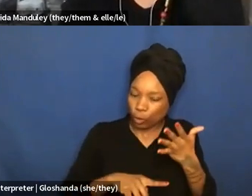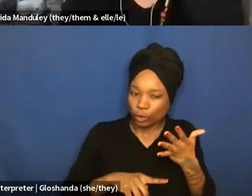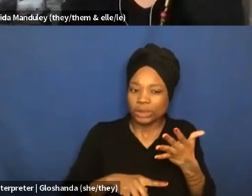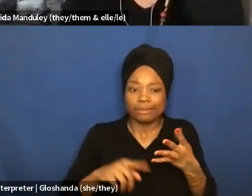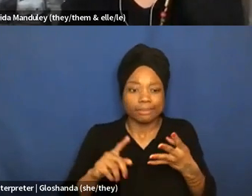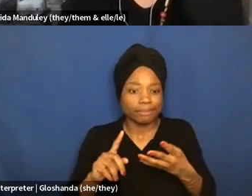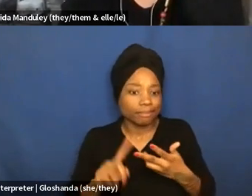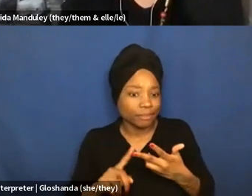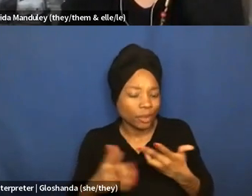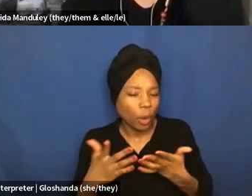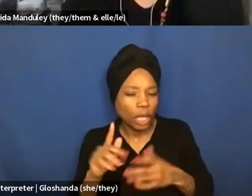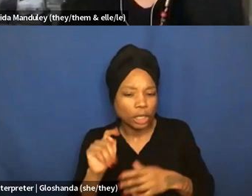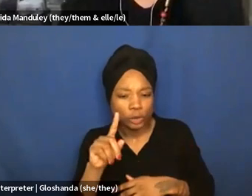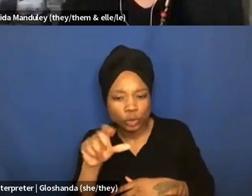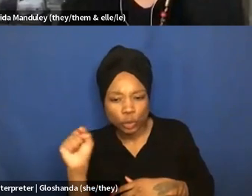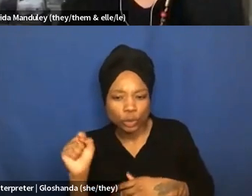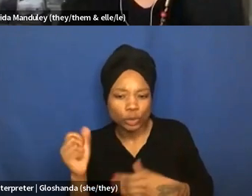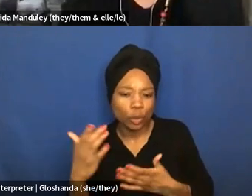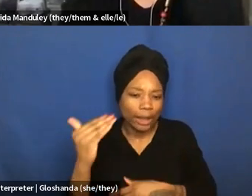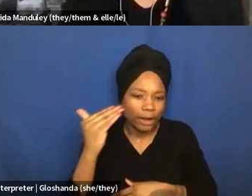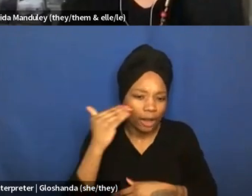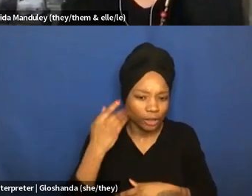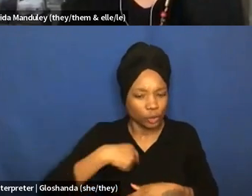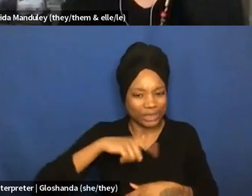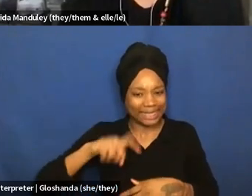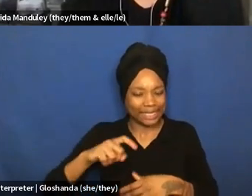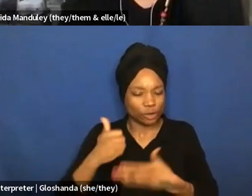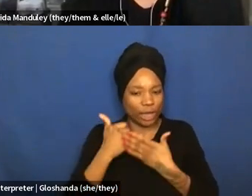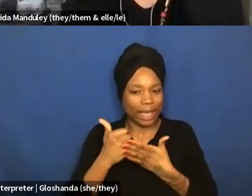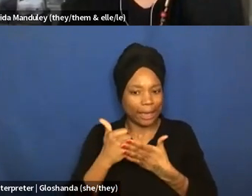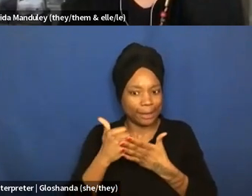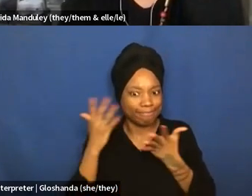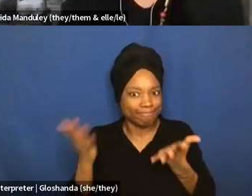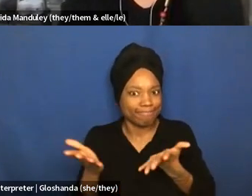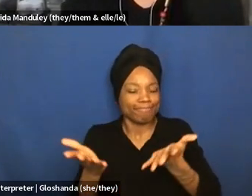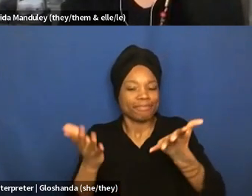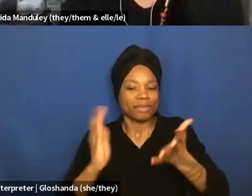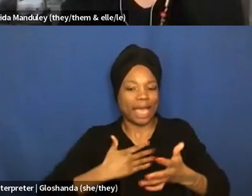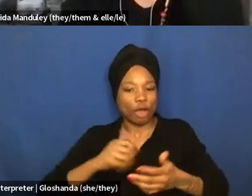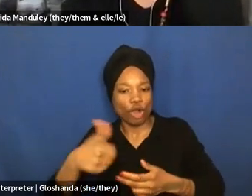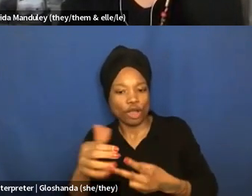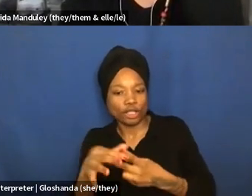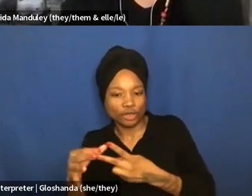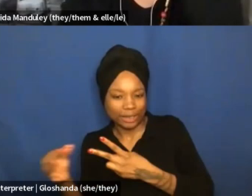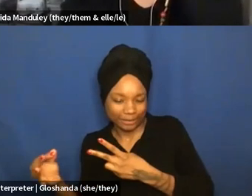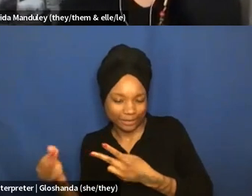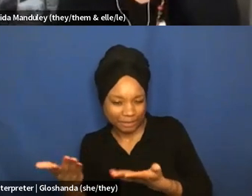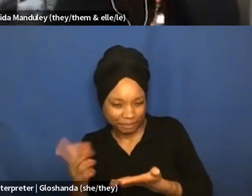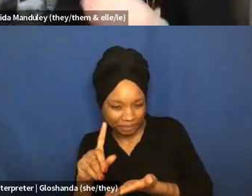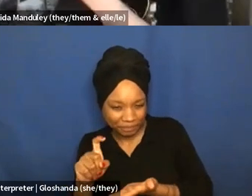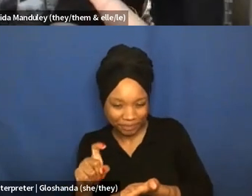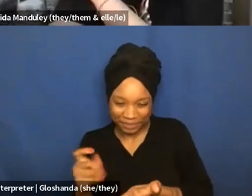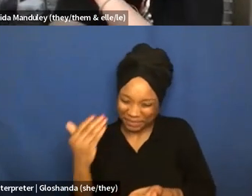so, you know, interest of time and knowing that we would all love so, so much more from you all, like so much